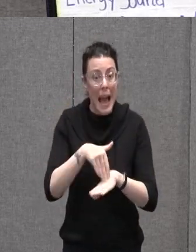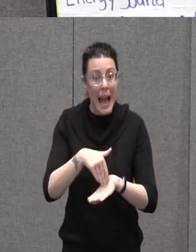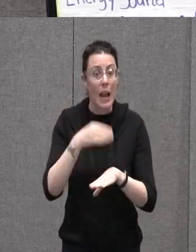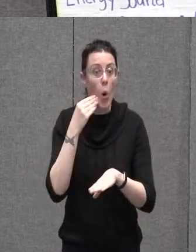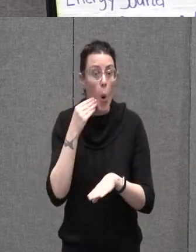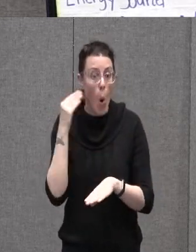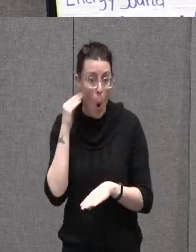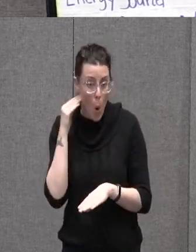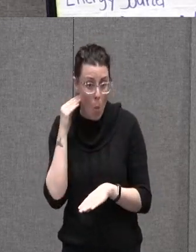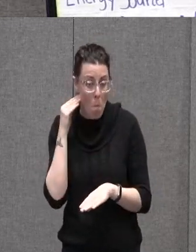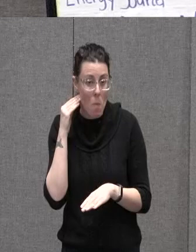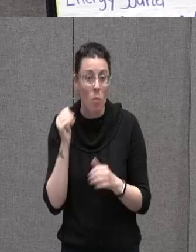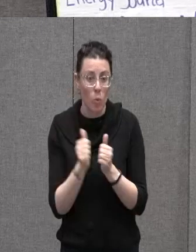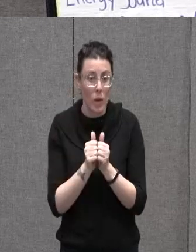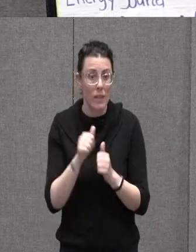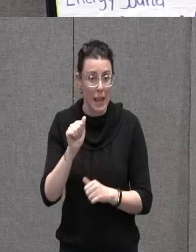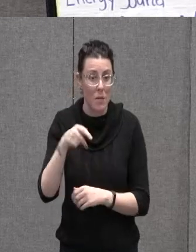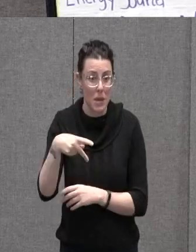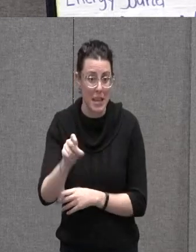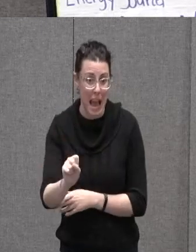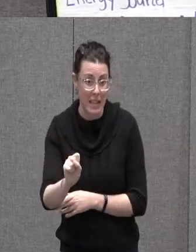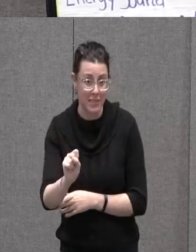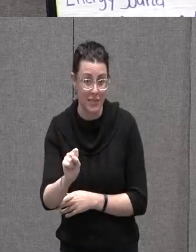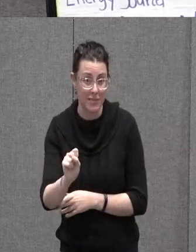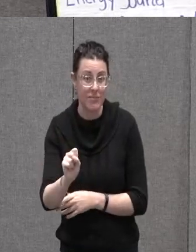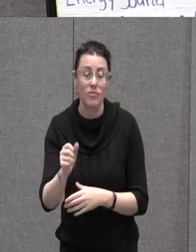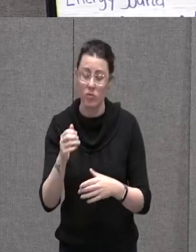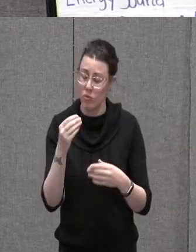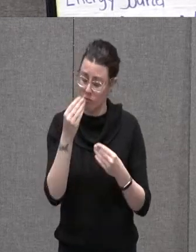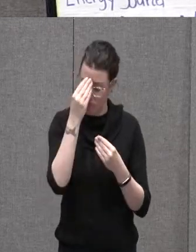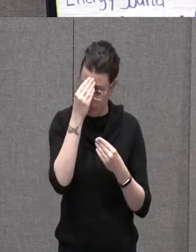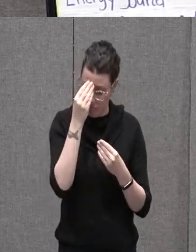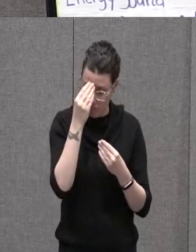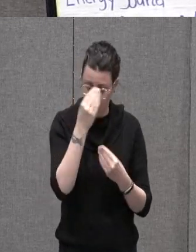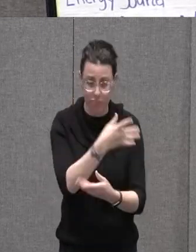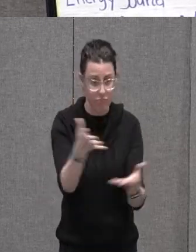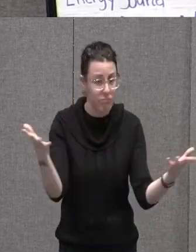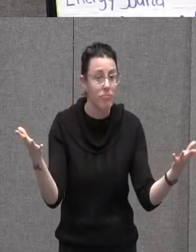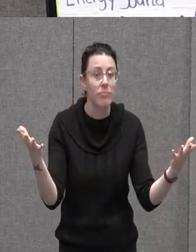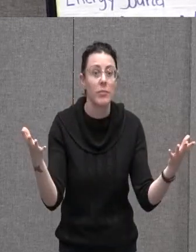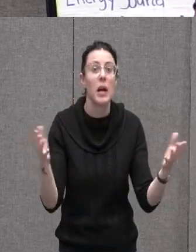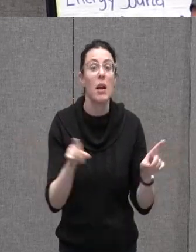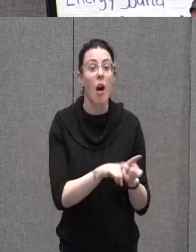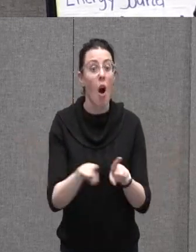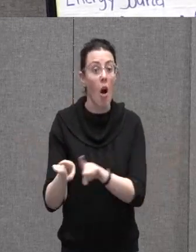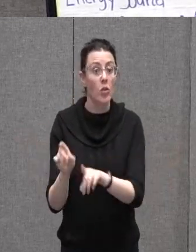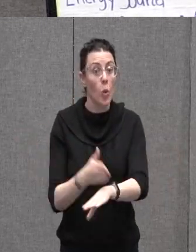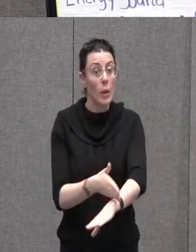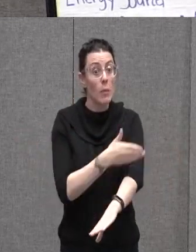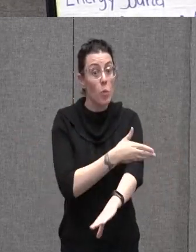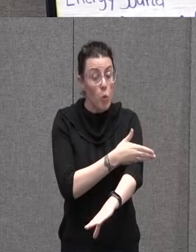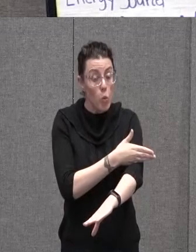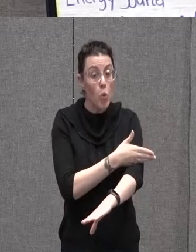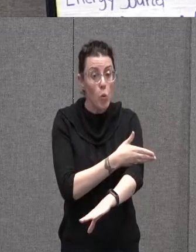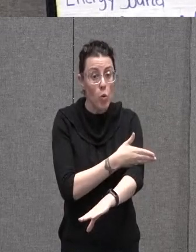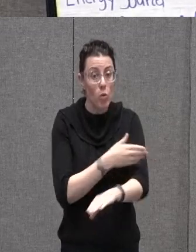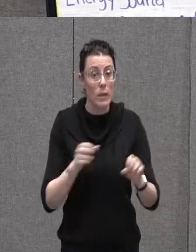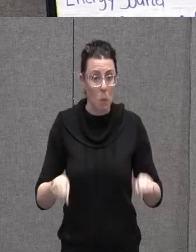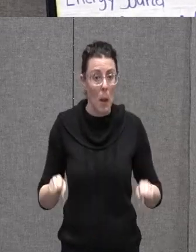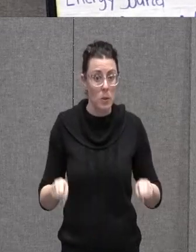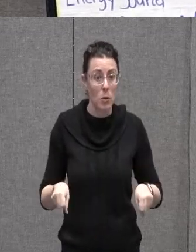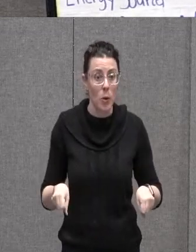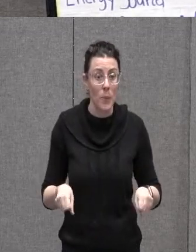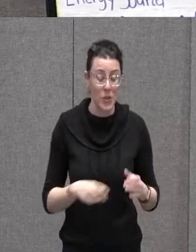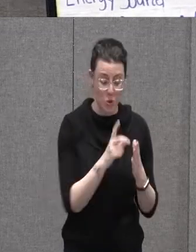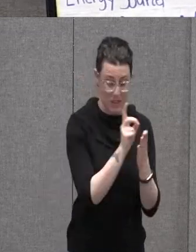at home with APS. And then make sure there's also ways to improve too after you've done the